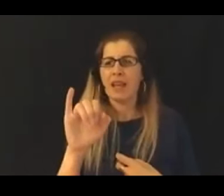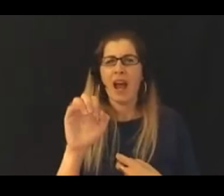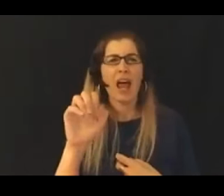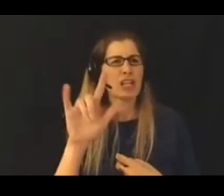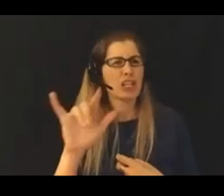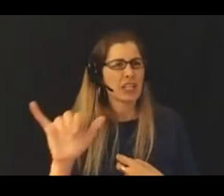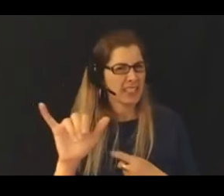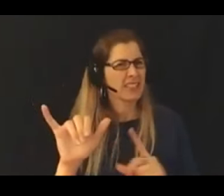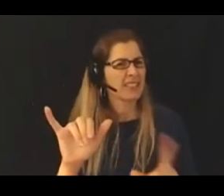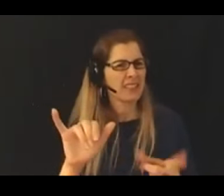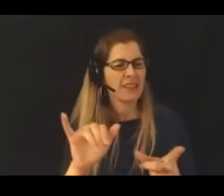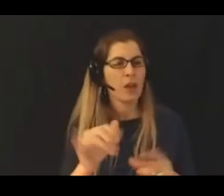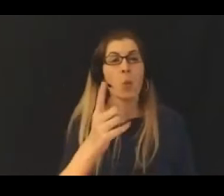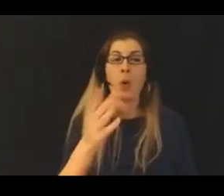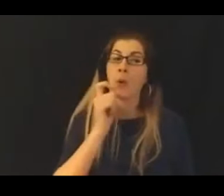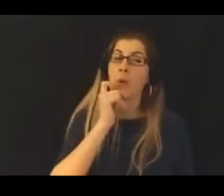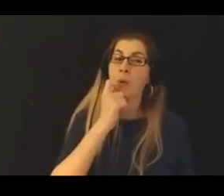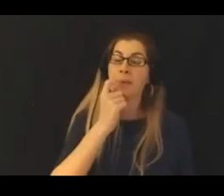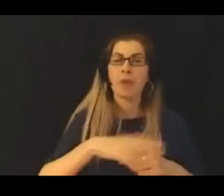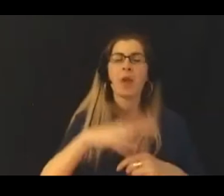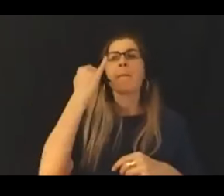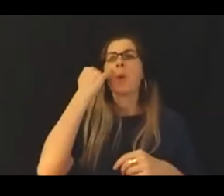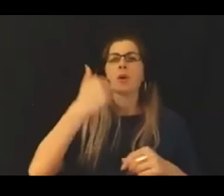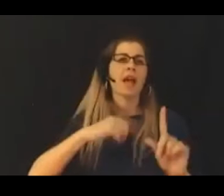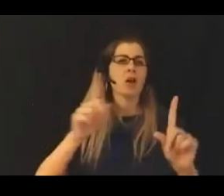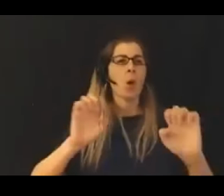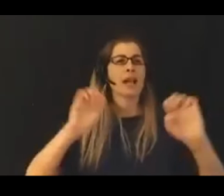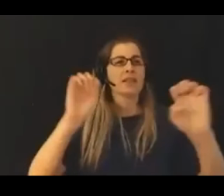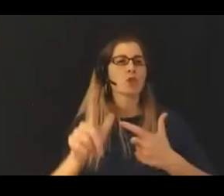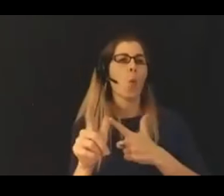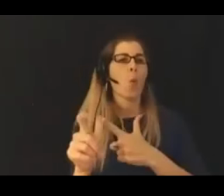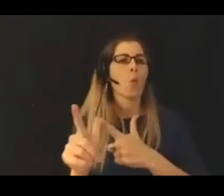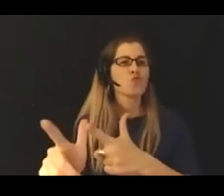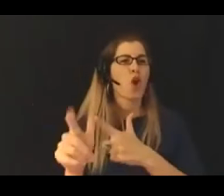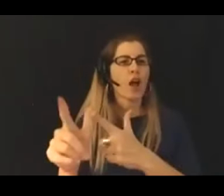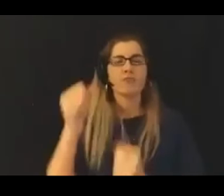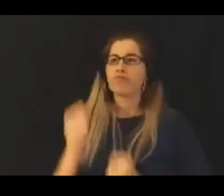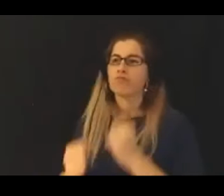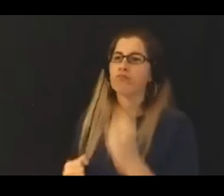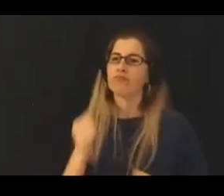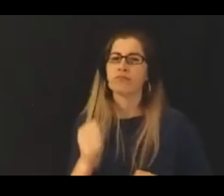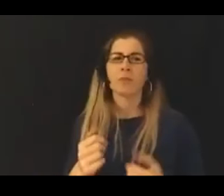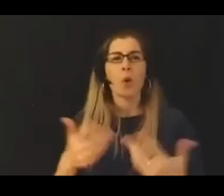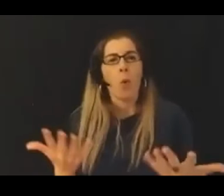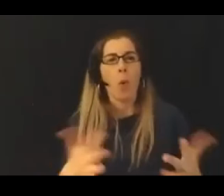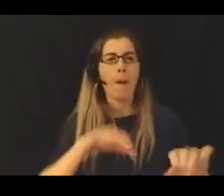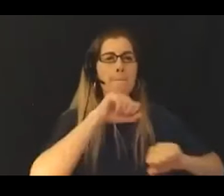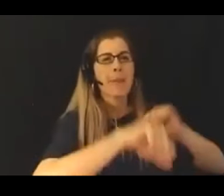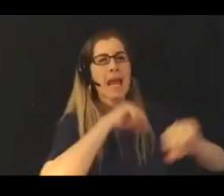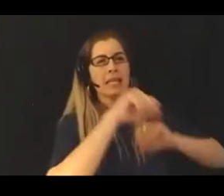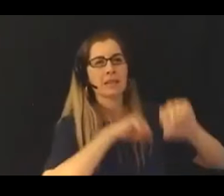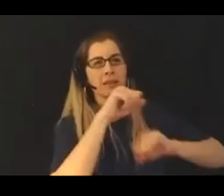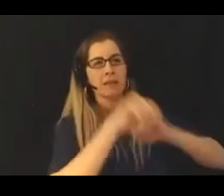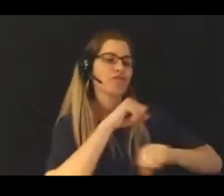in comparison to something, say if I just went for a run, or just rode my bicycle, right? So there's all kinds